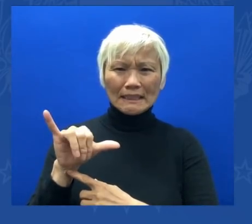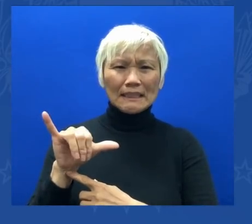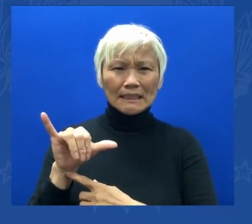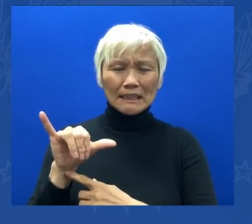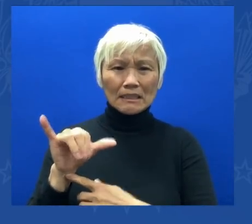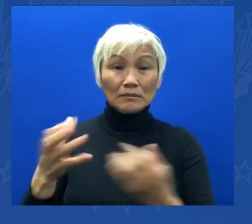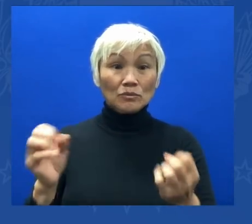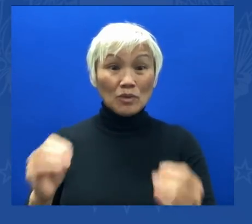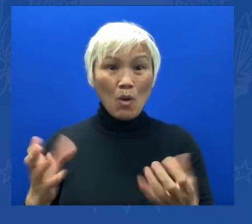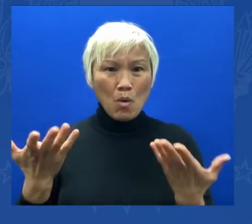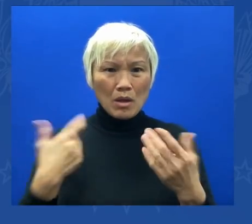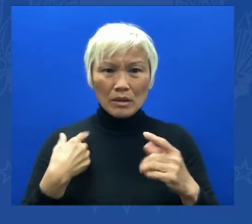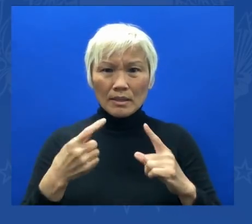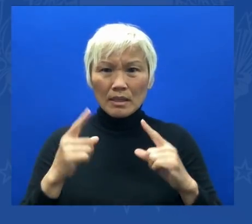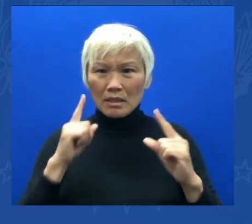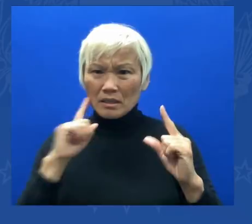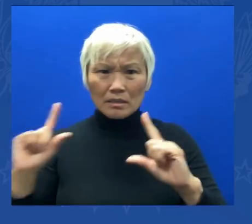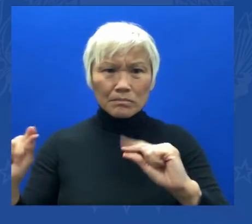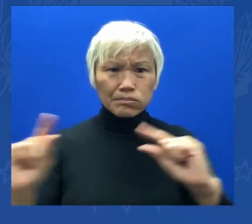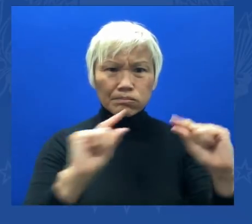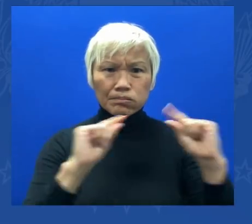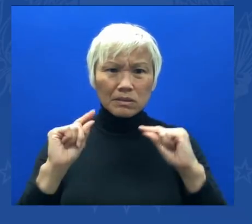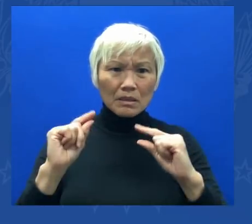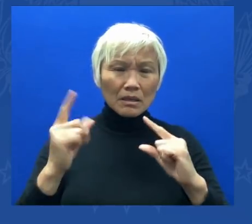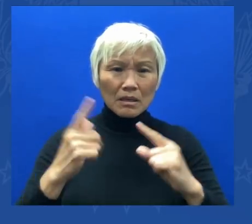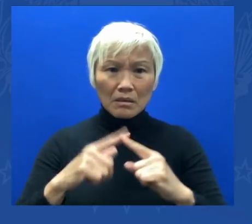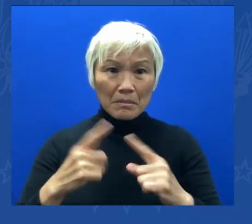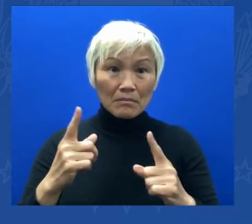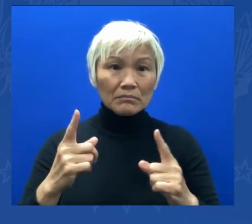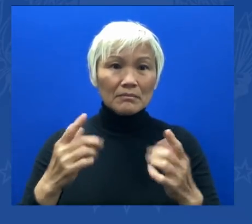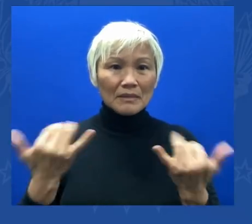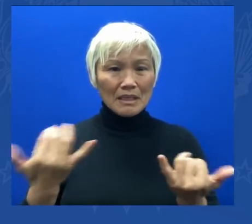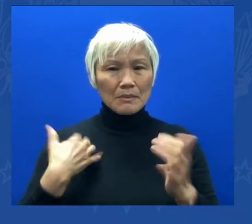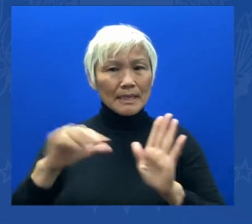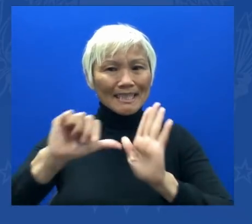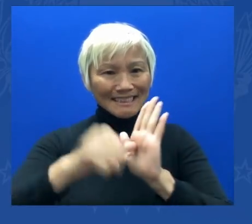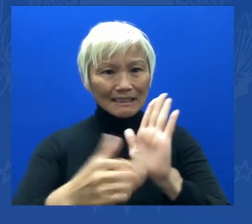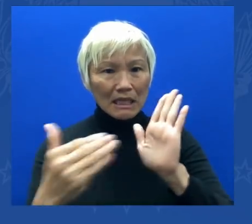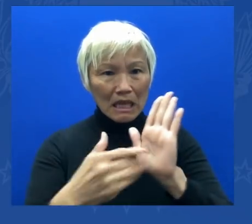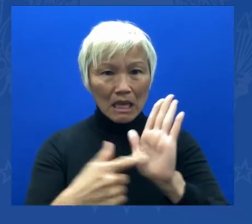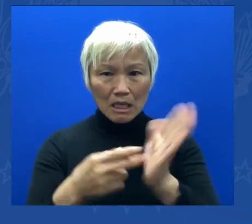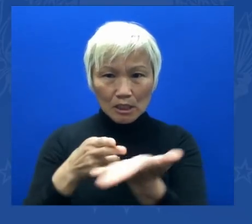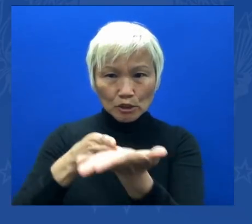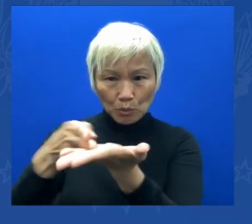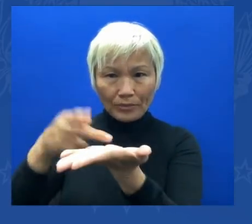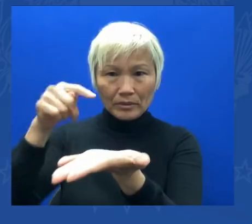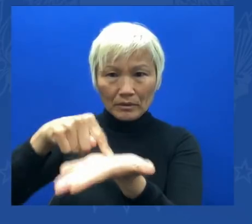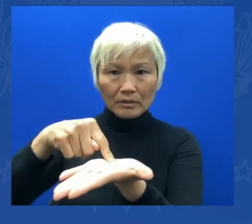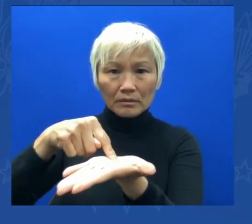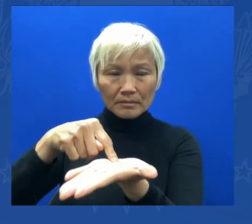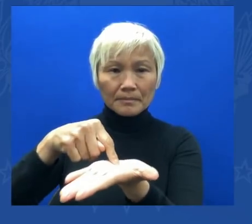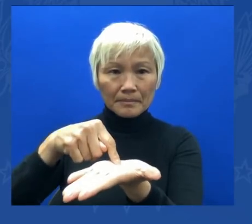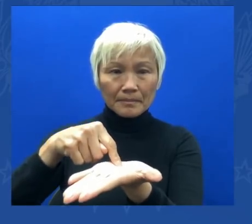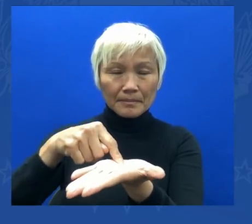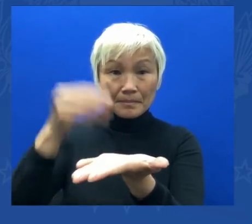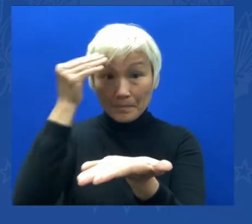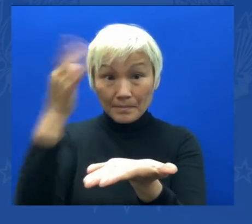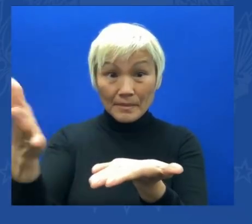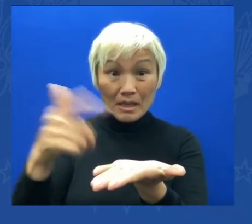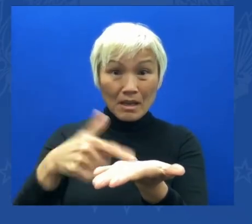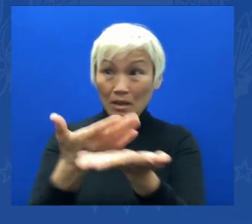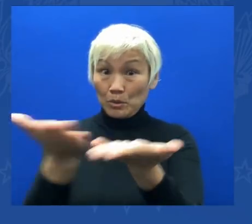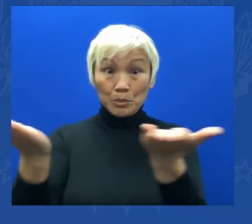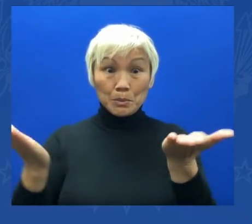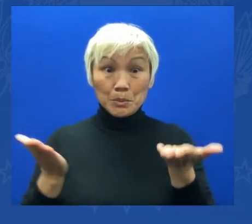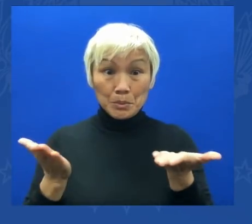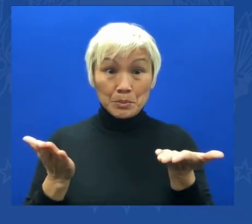heart, that you, the free press, matter more than you ever did in the last century. No, I